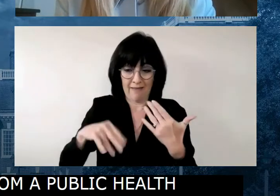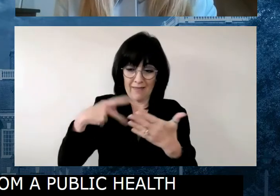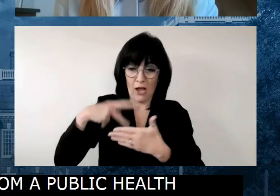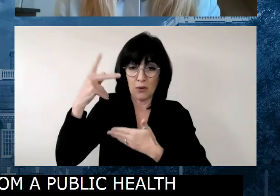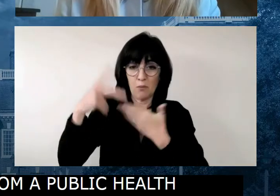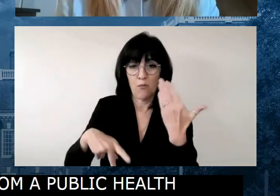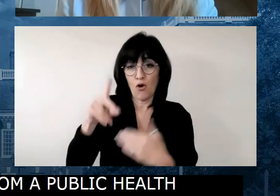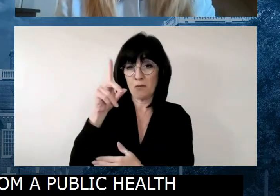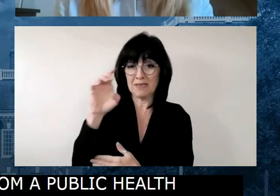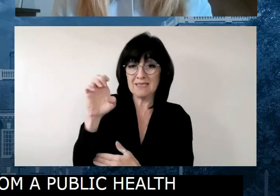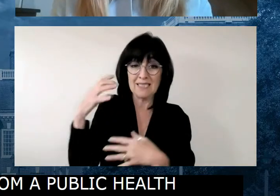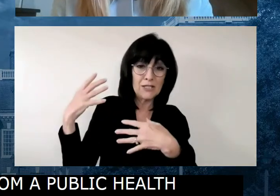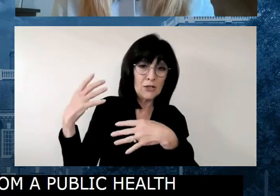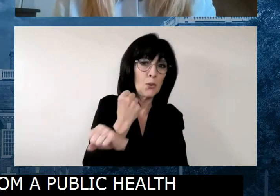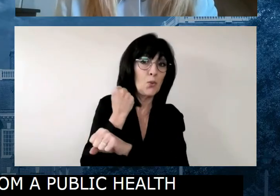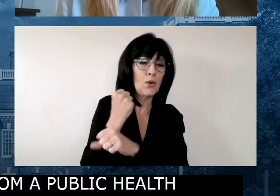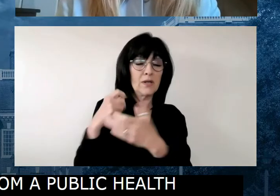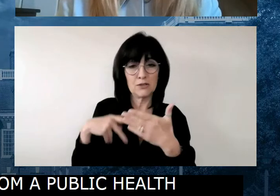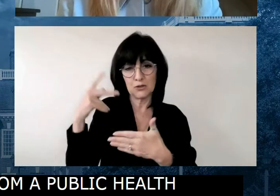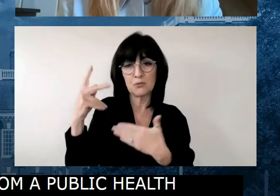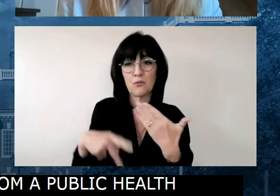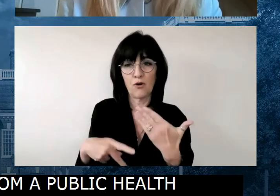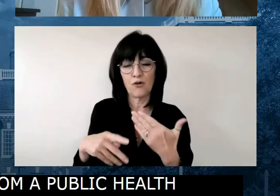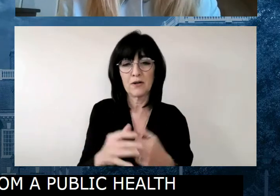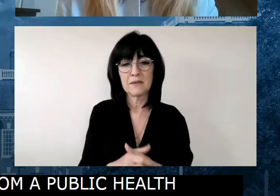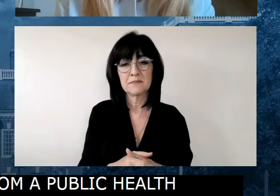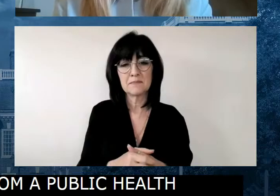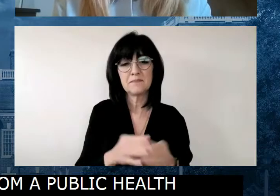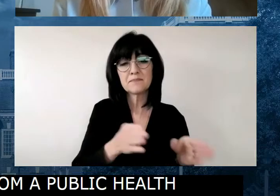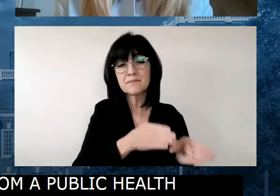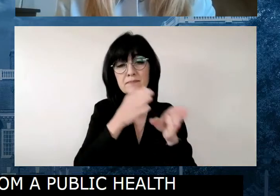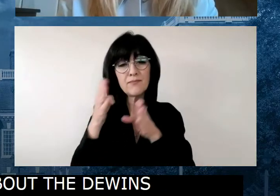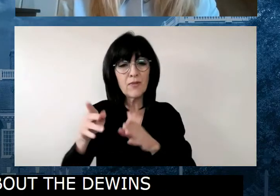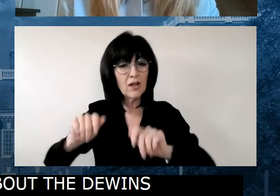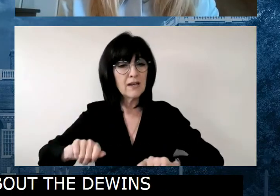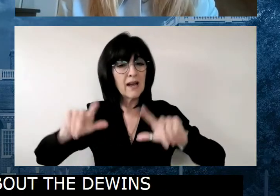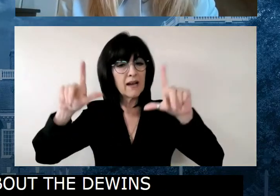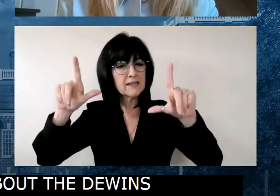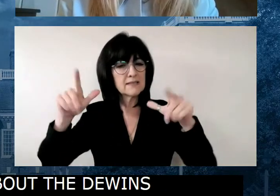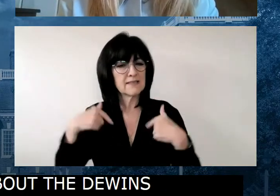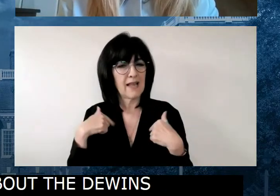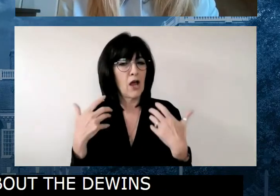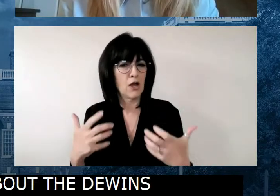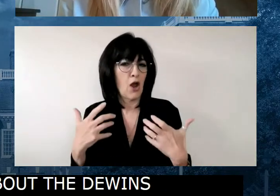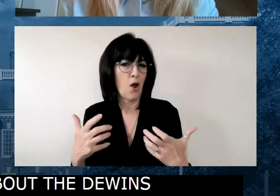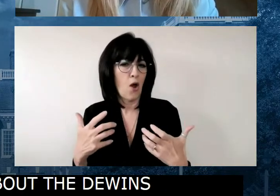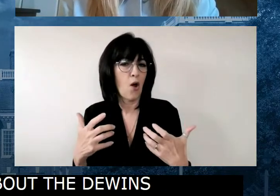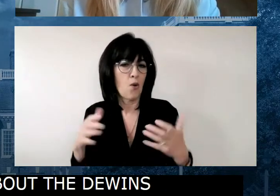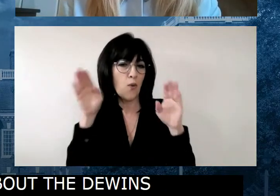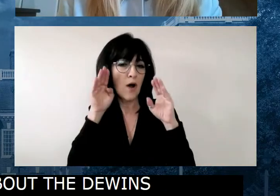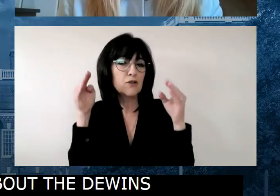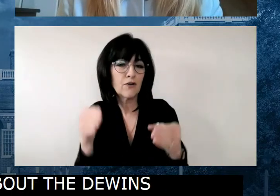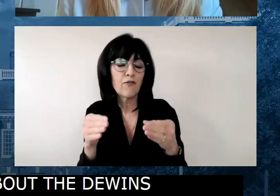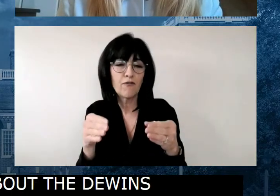program. So on the next slide, let's focus a little bit on today's exciting announcements.